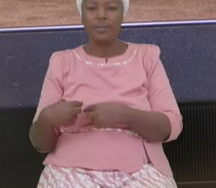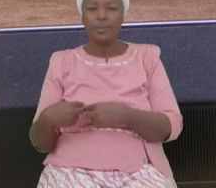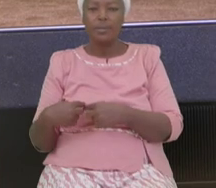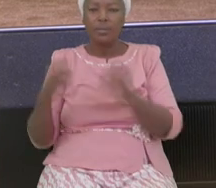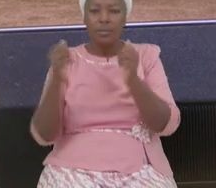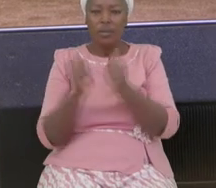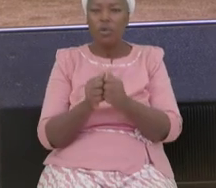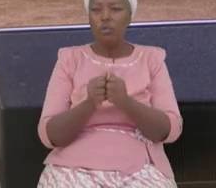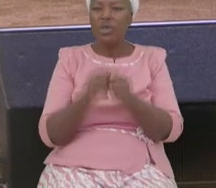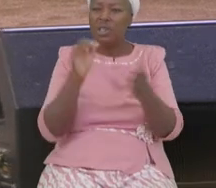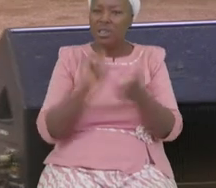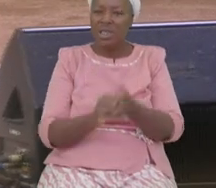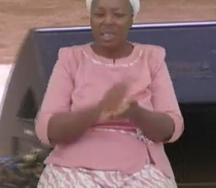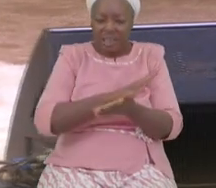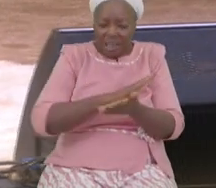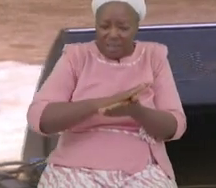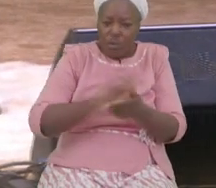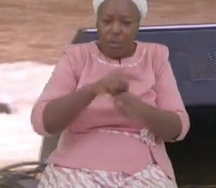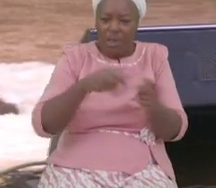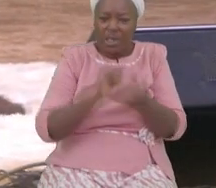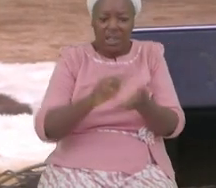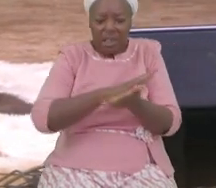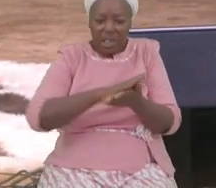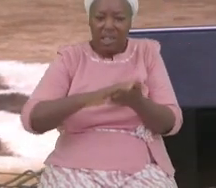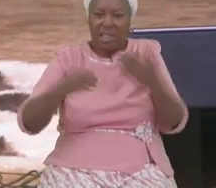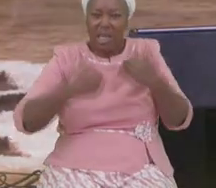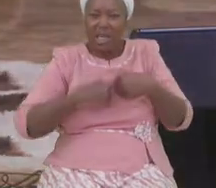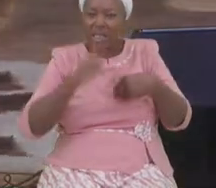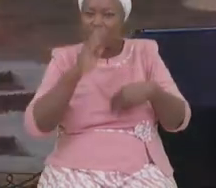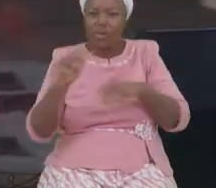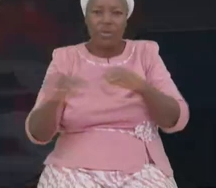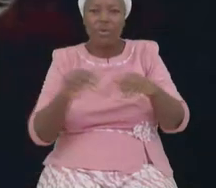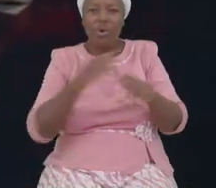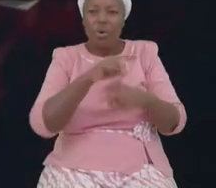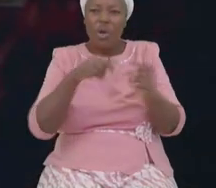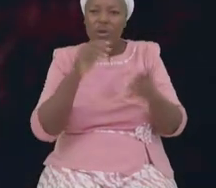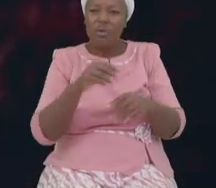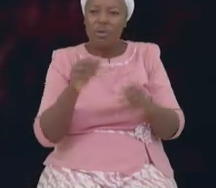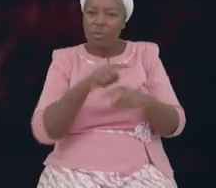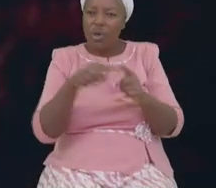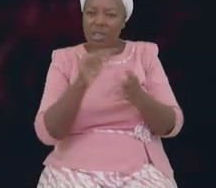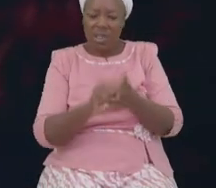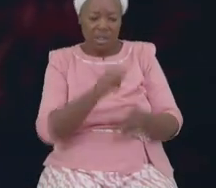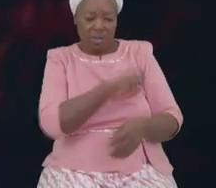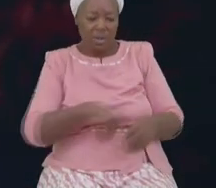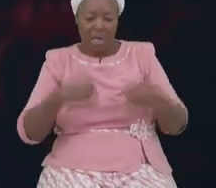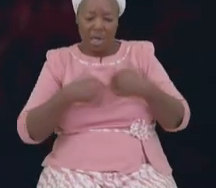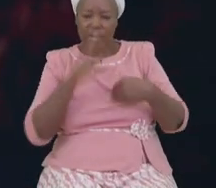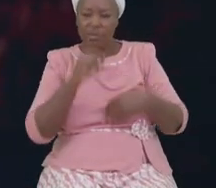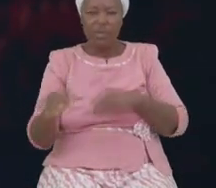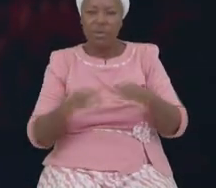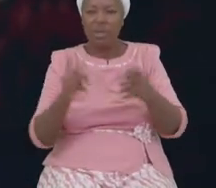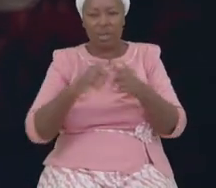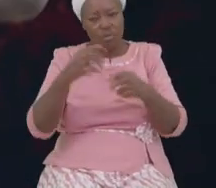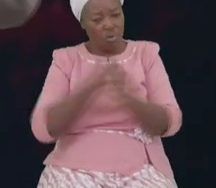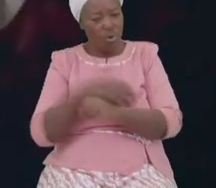When that cleansing has been done, when that circumcision has been done, you will love the Lord thy